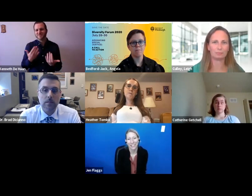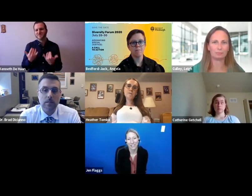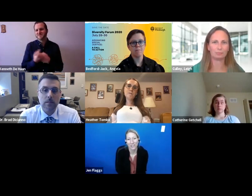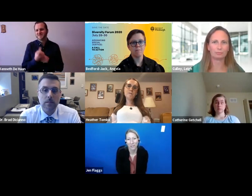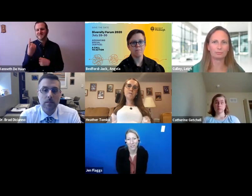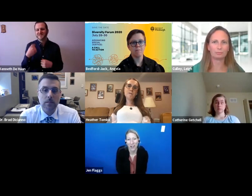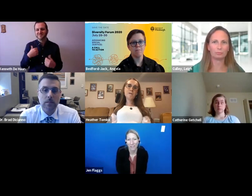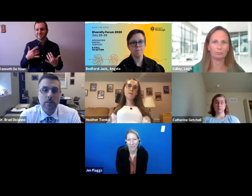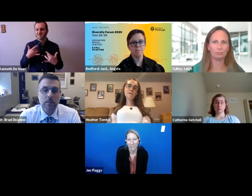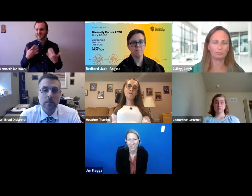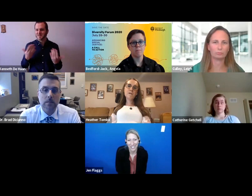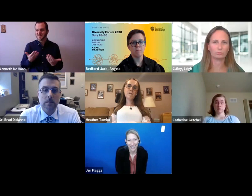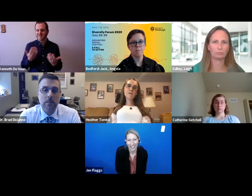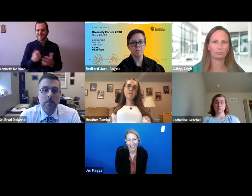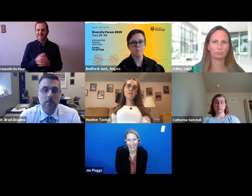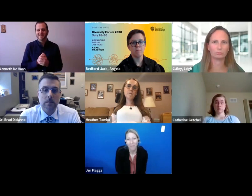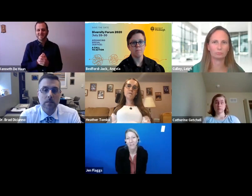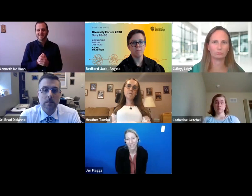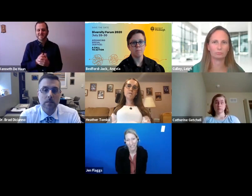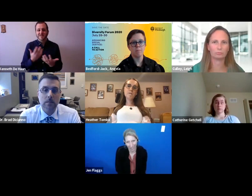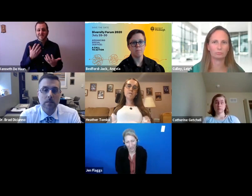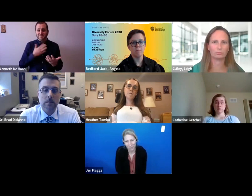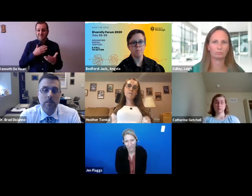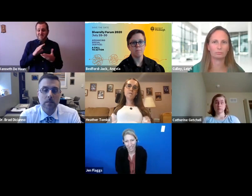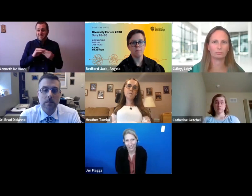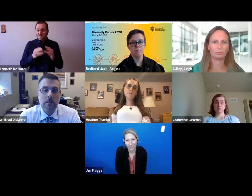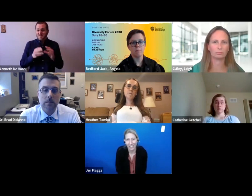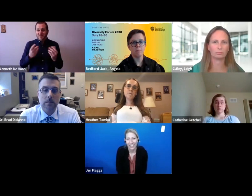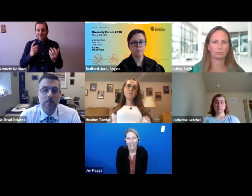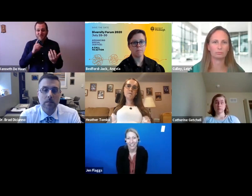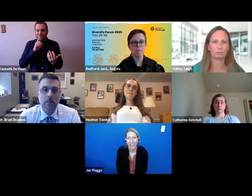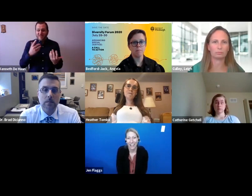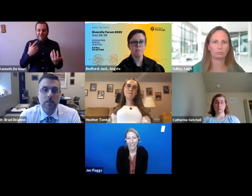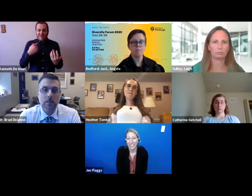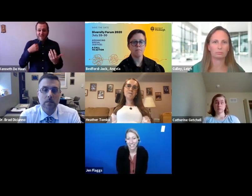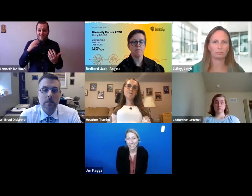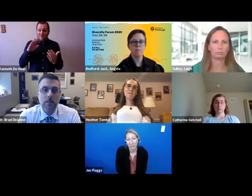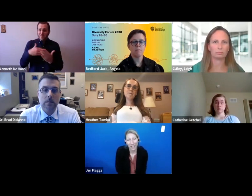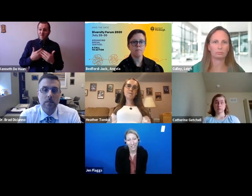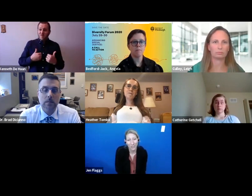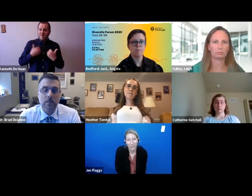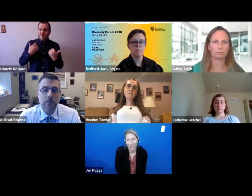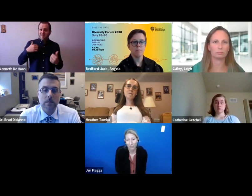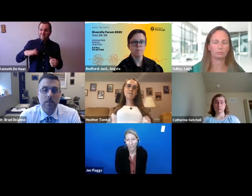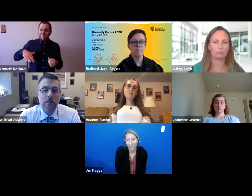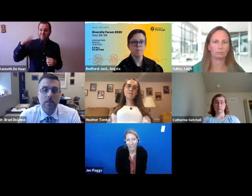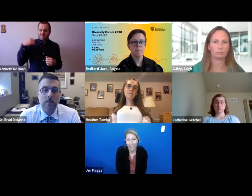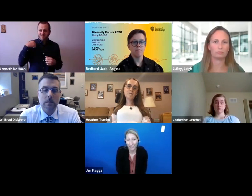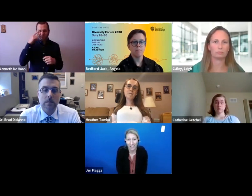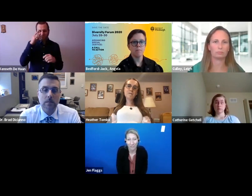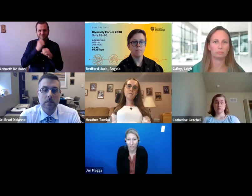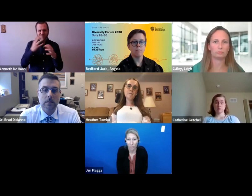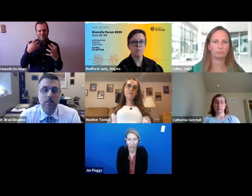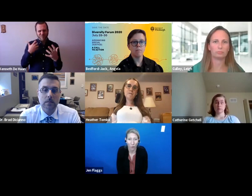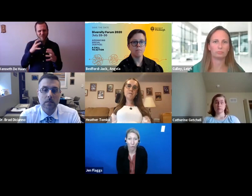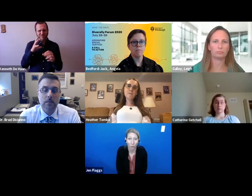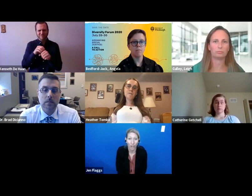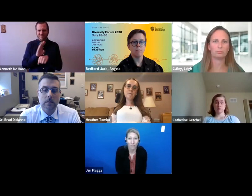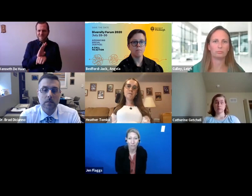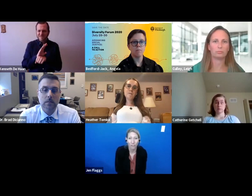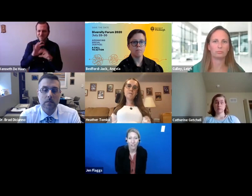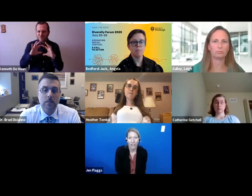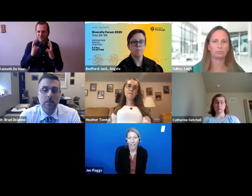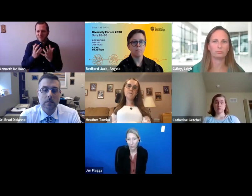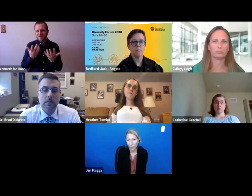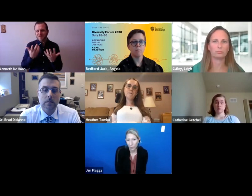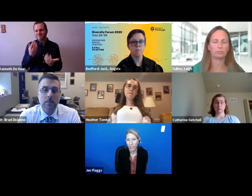Hi, thank you so much for having me here today. I'm very excited to be here. And my story really is that, you know, my whole